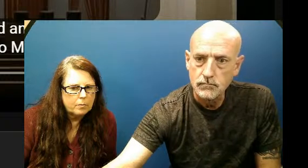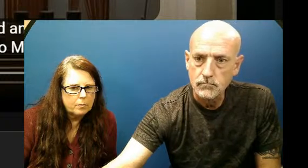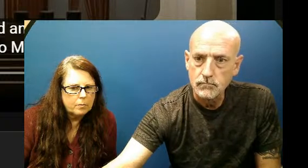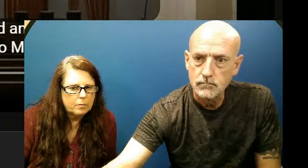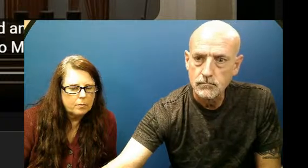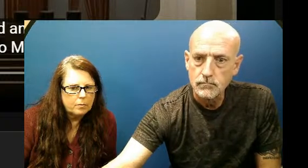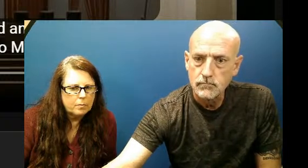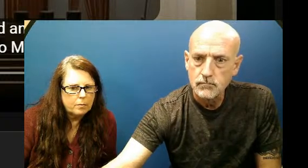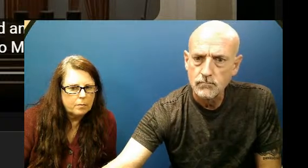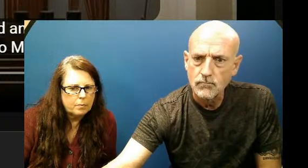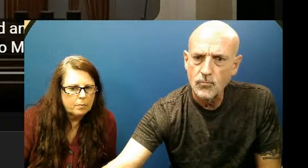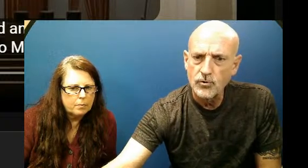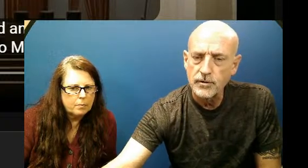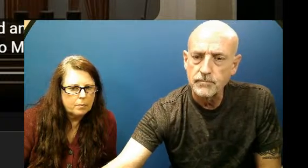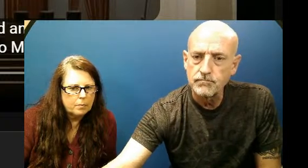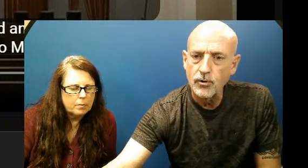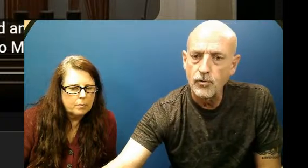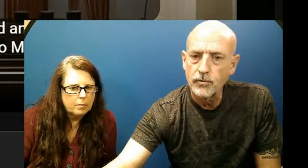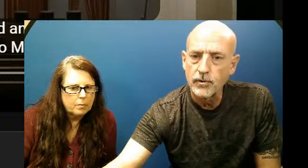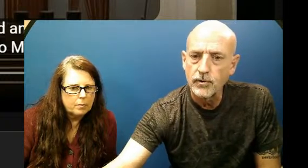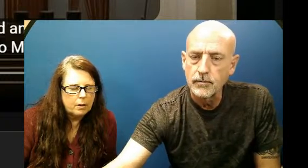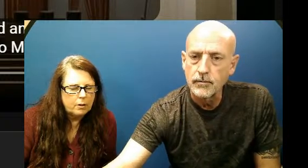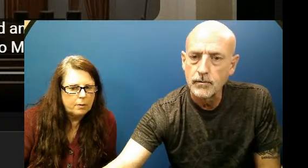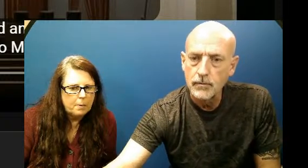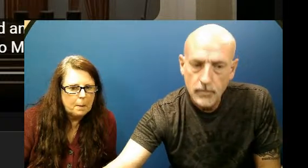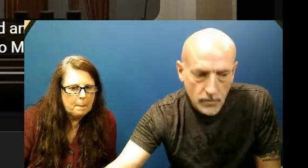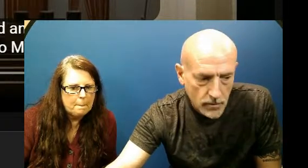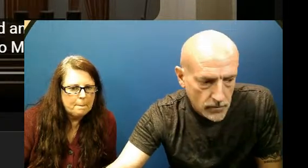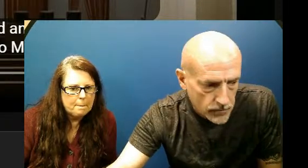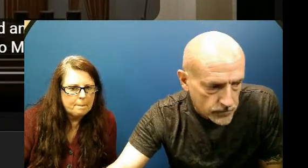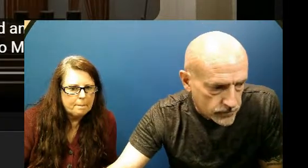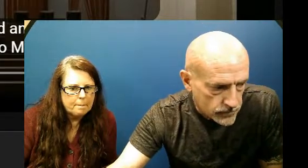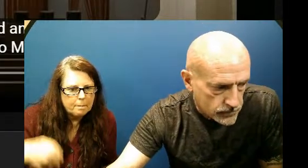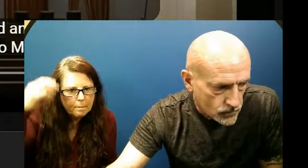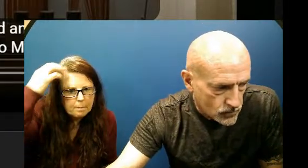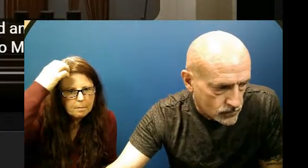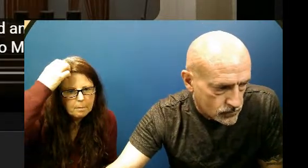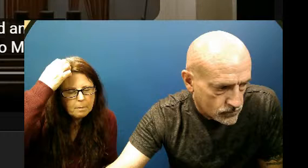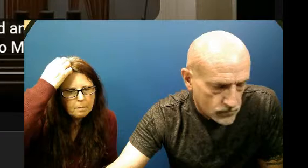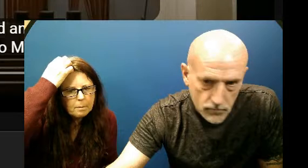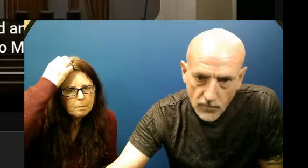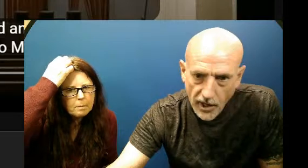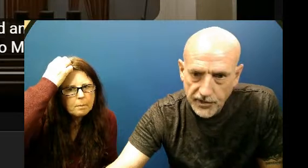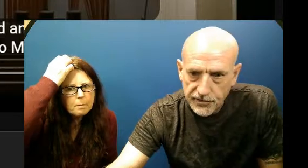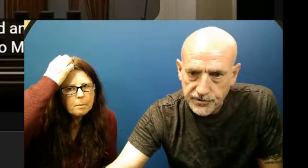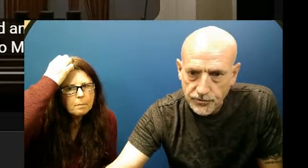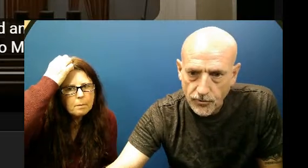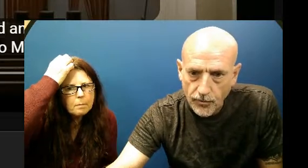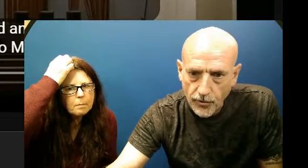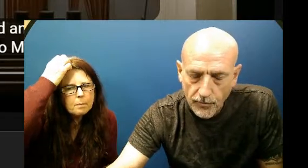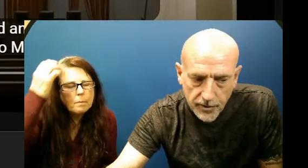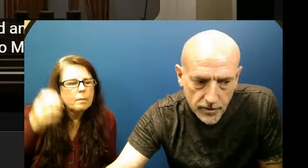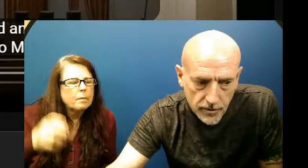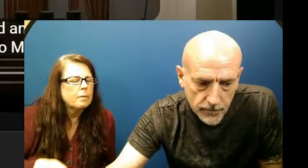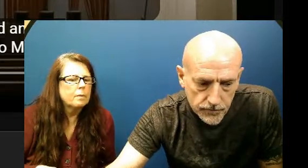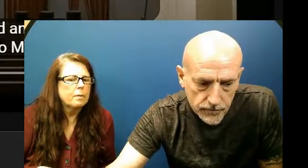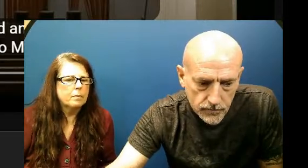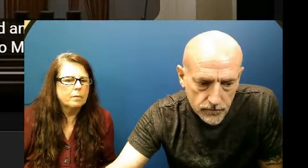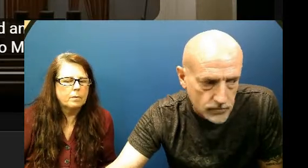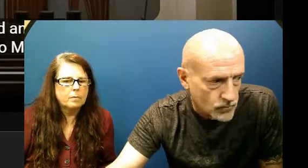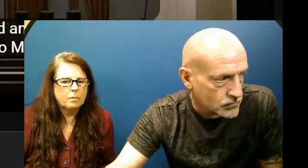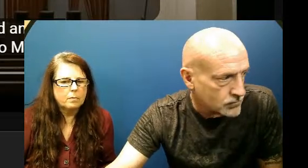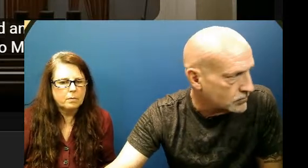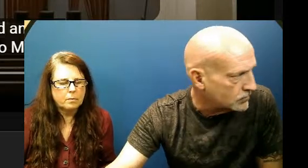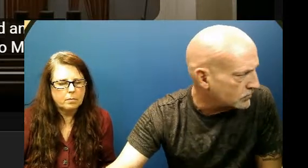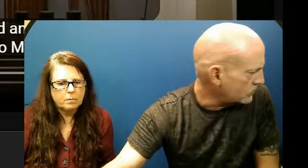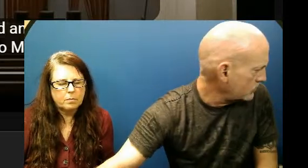like that. Where were we? Be critical of the United States or undermine Yeah, I think this is where we were, maybe. one